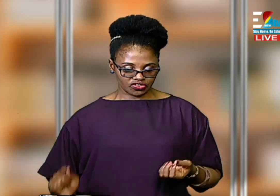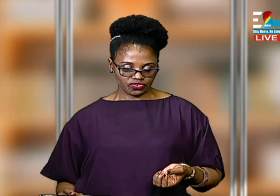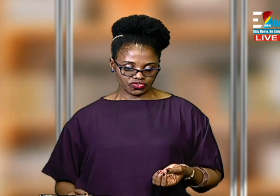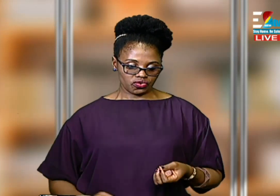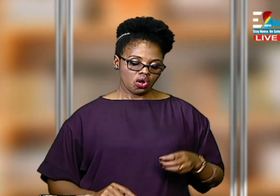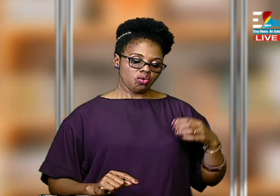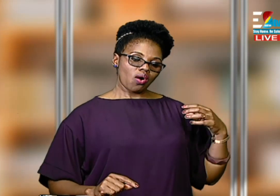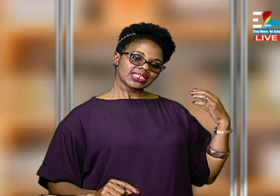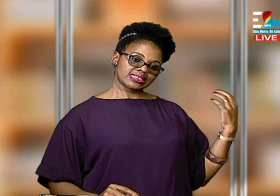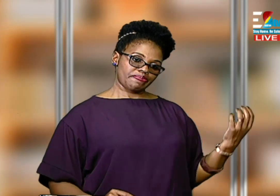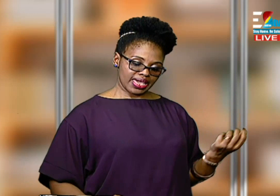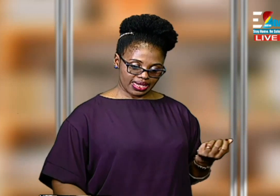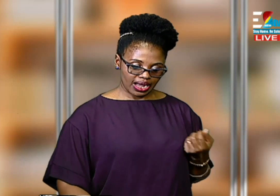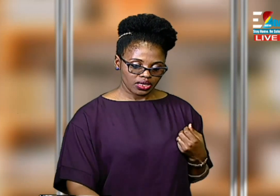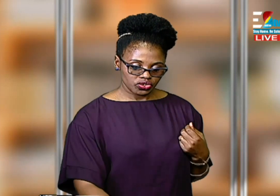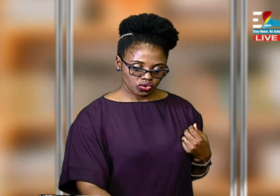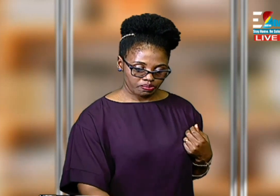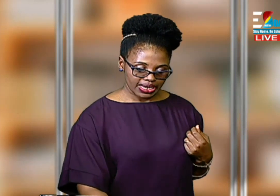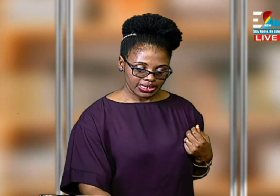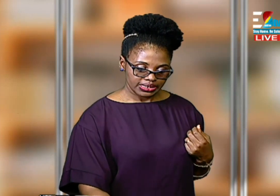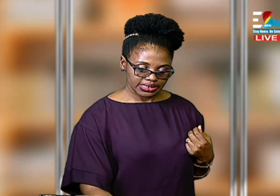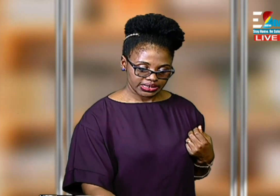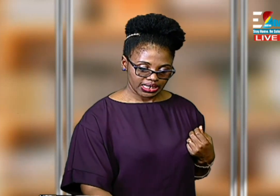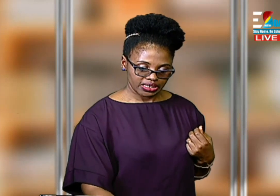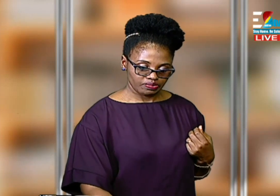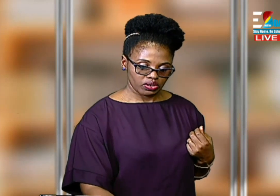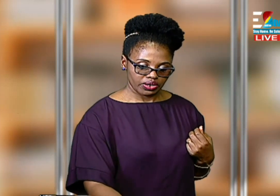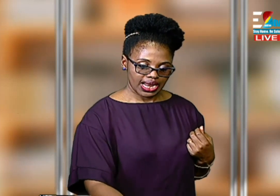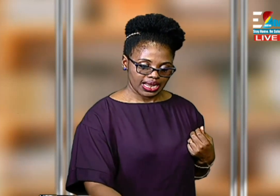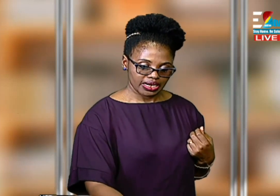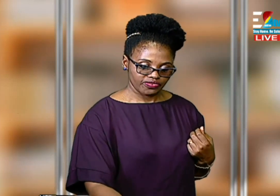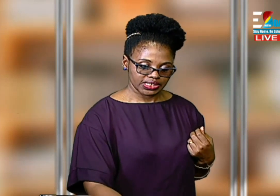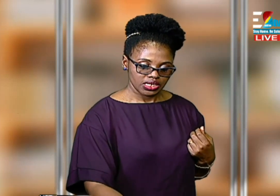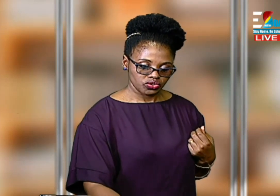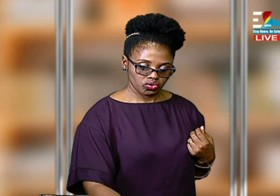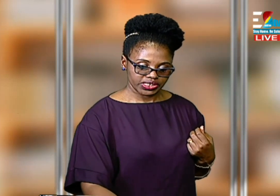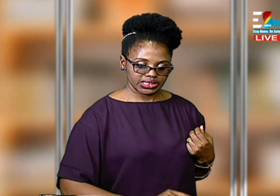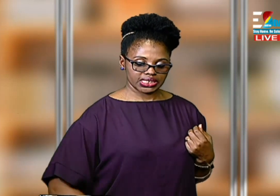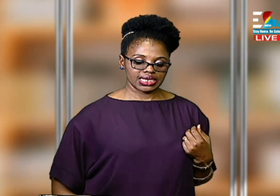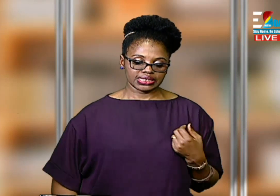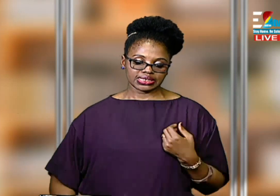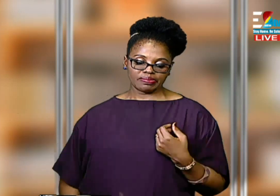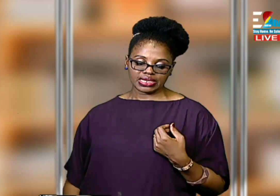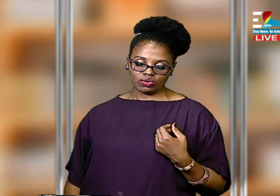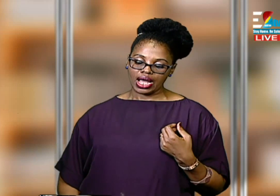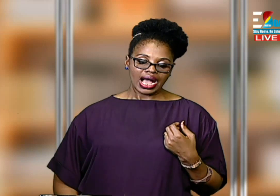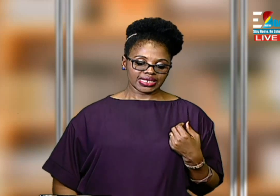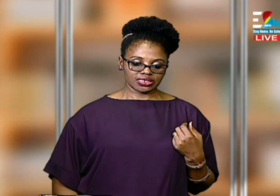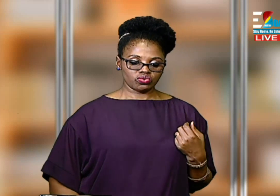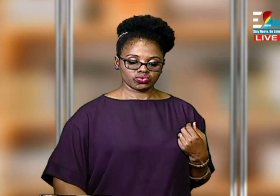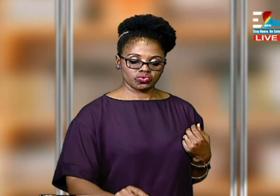uyasipheka sithuthu wasipheka solomane sinjenga lezivumelwano nalana futhi solo sinjenga lesi